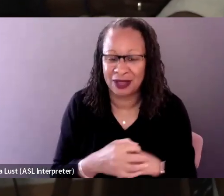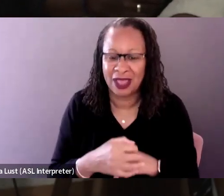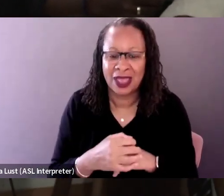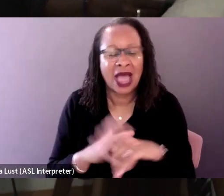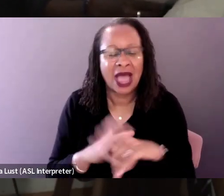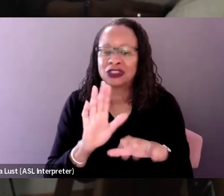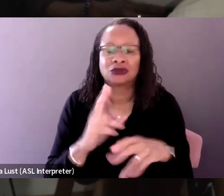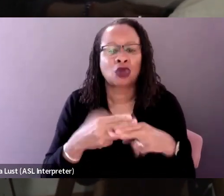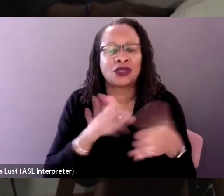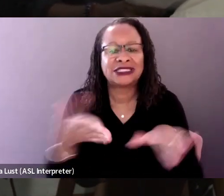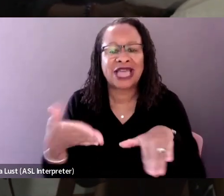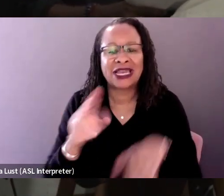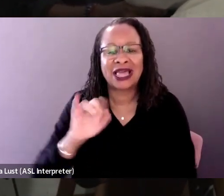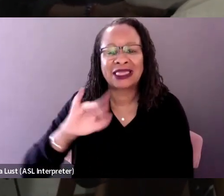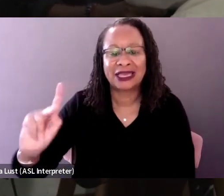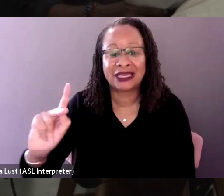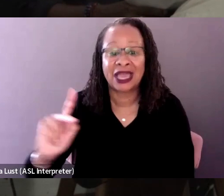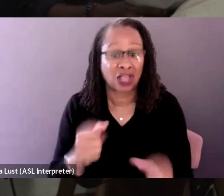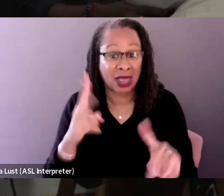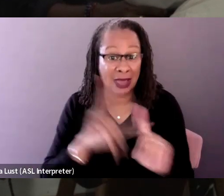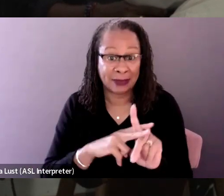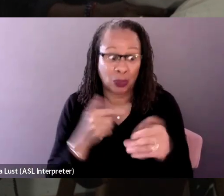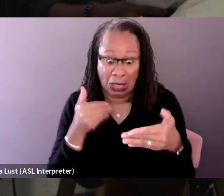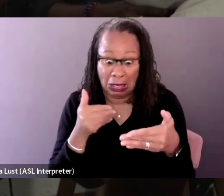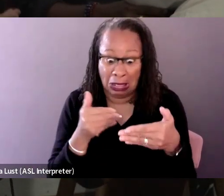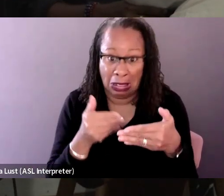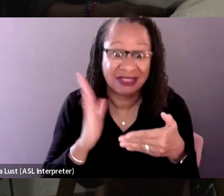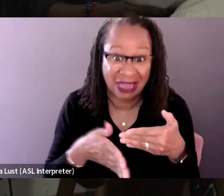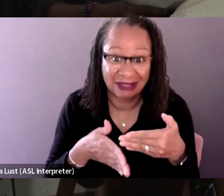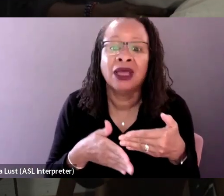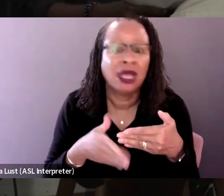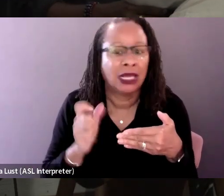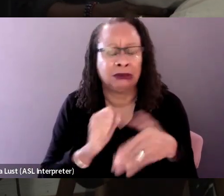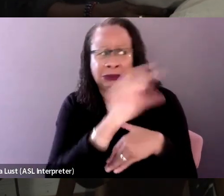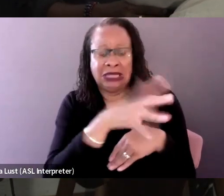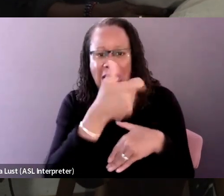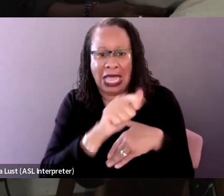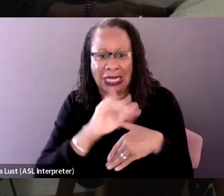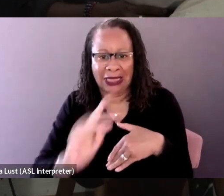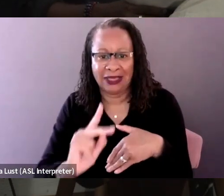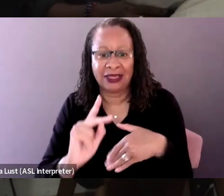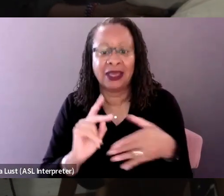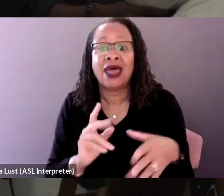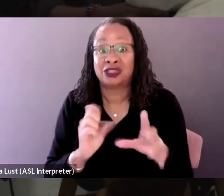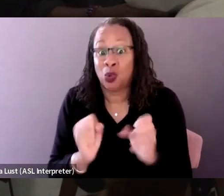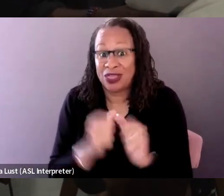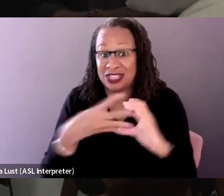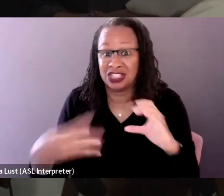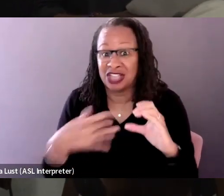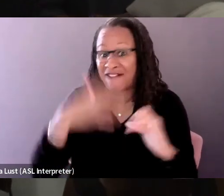down to the wire where I just send a Vimeo link. And in the situation with Sundance, I forgot I did that. And so I was on